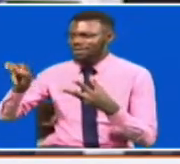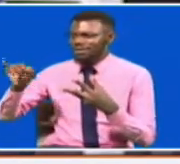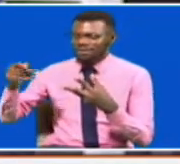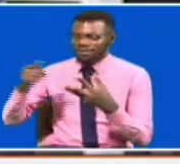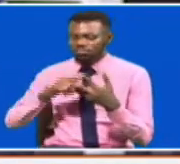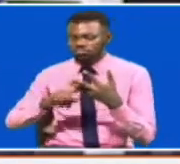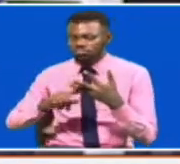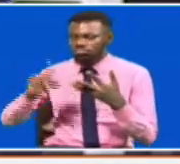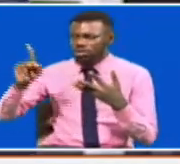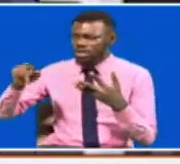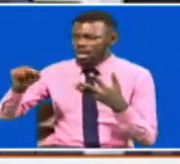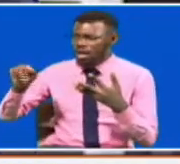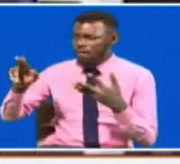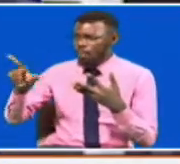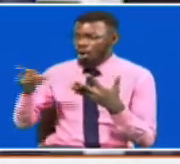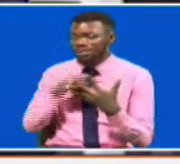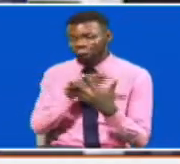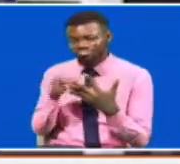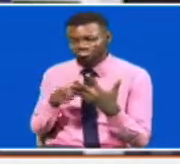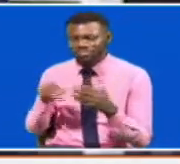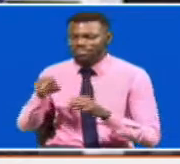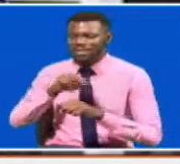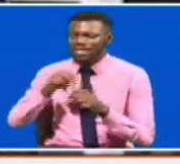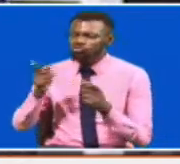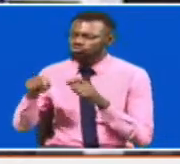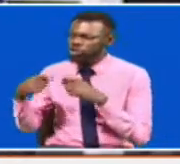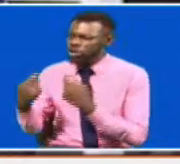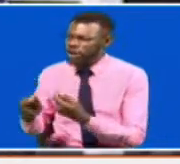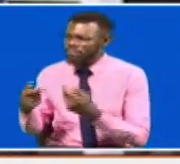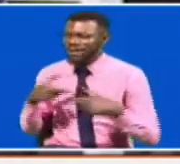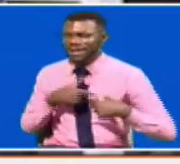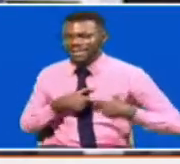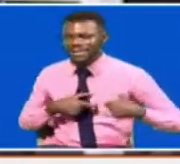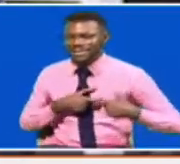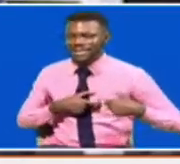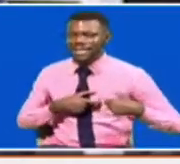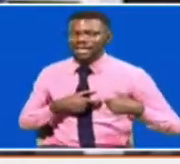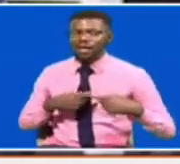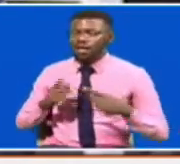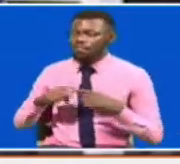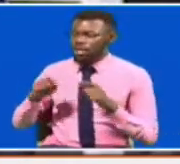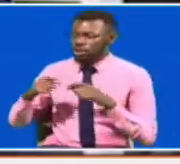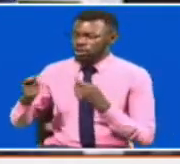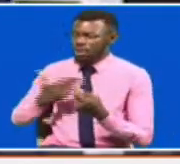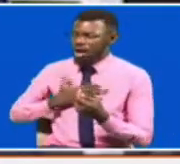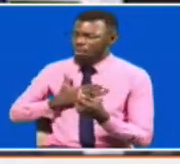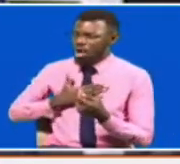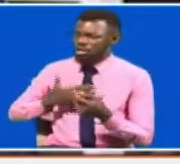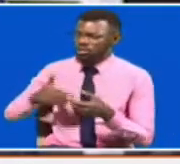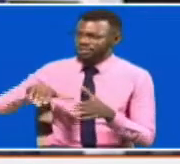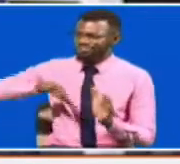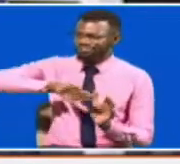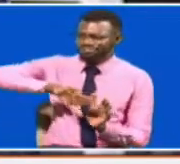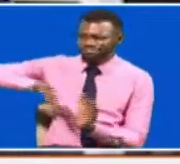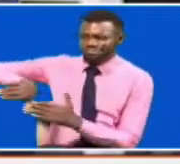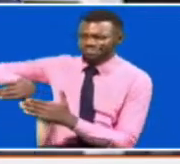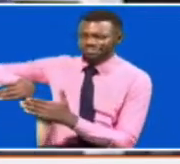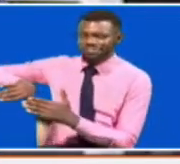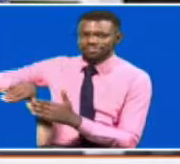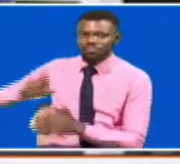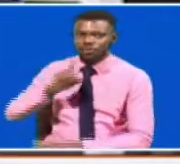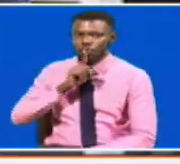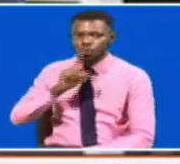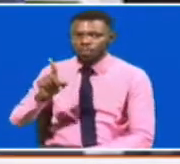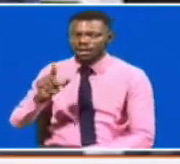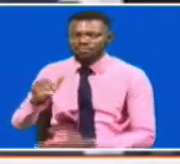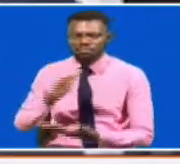Paul Mwangi. We were the National Chief Agents Team. That team was kept out of the command center. And we